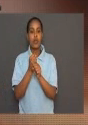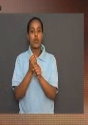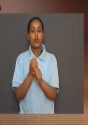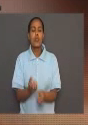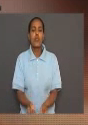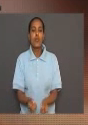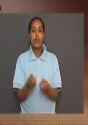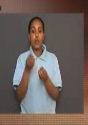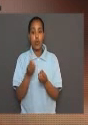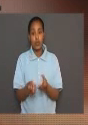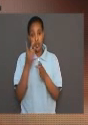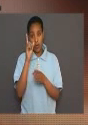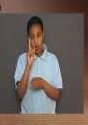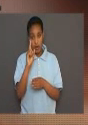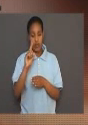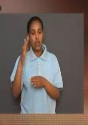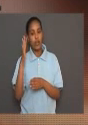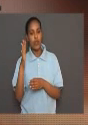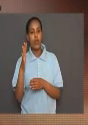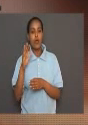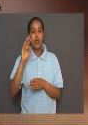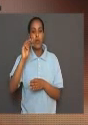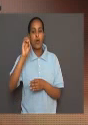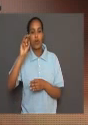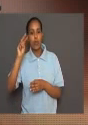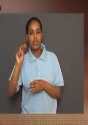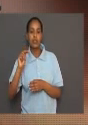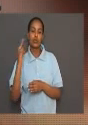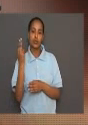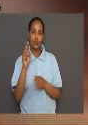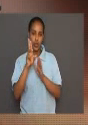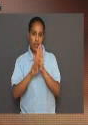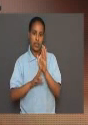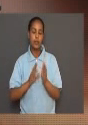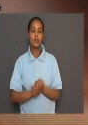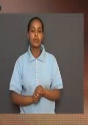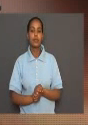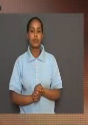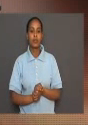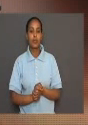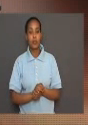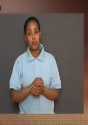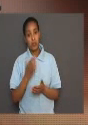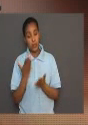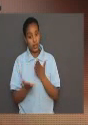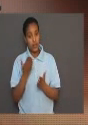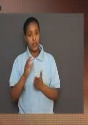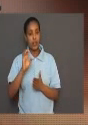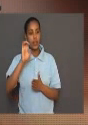Copolymers are prepared by polymerizing more than one kind of monomer